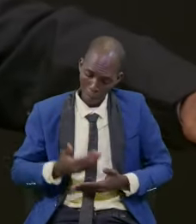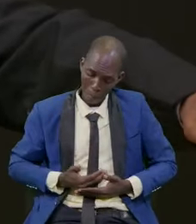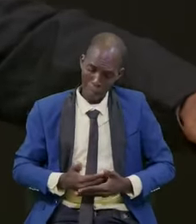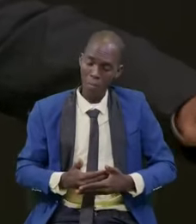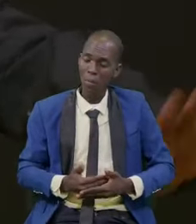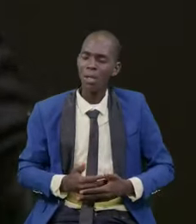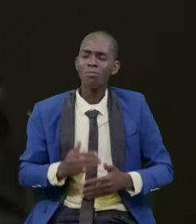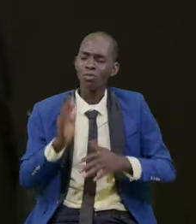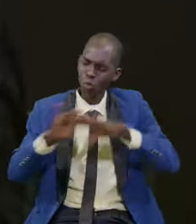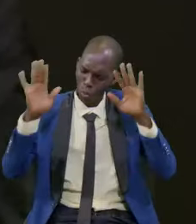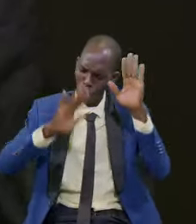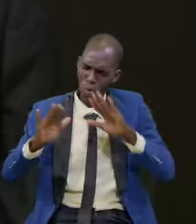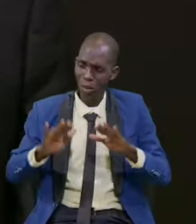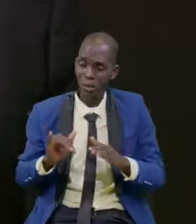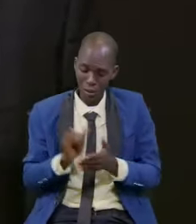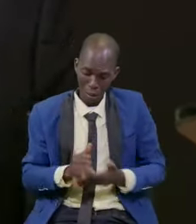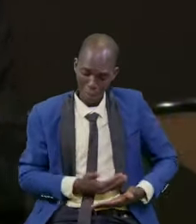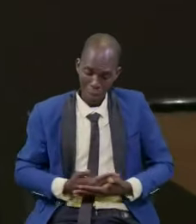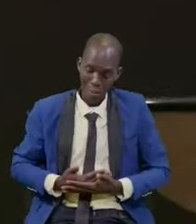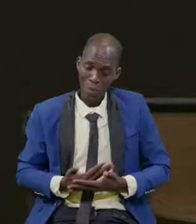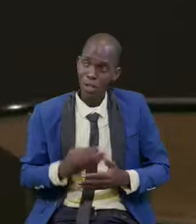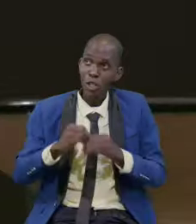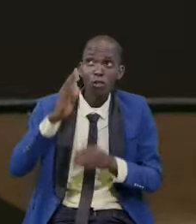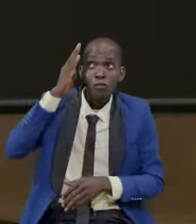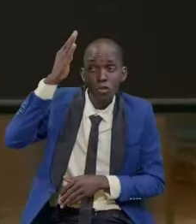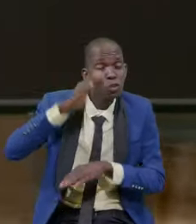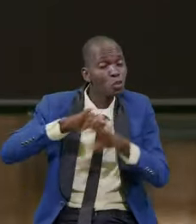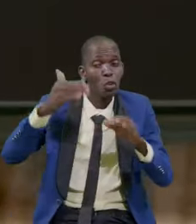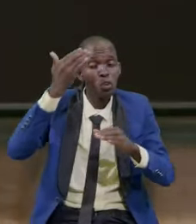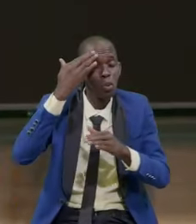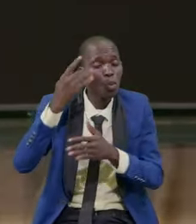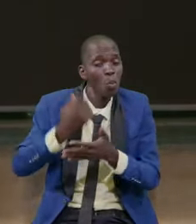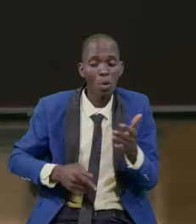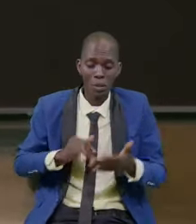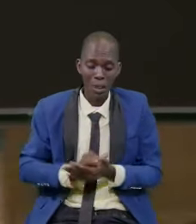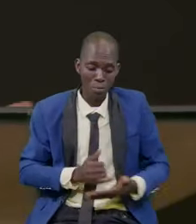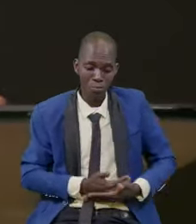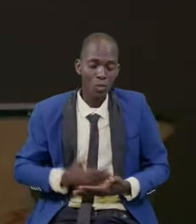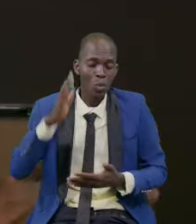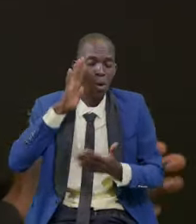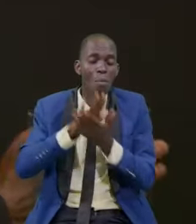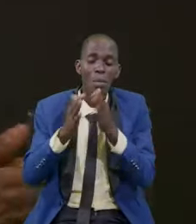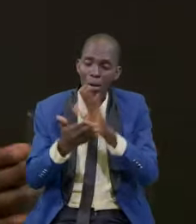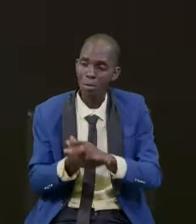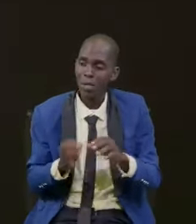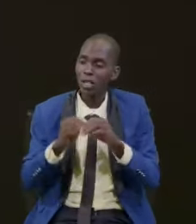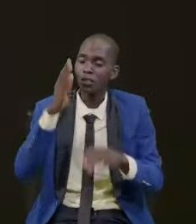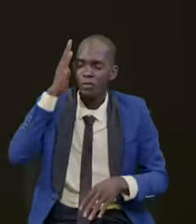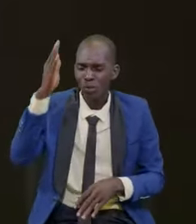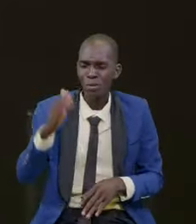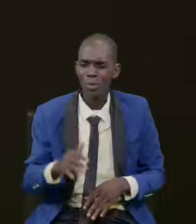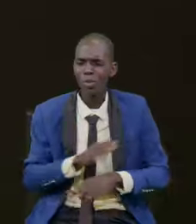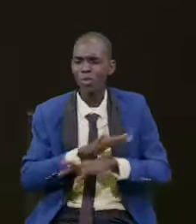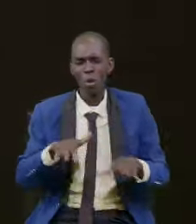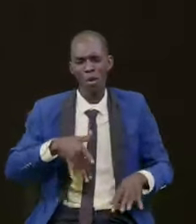guilt. She should not forget about her guilt. She should not forget about the need to repent.